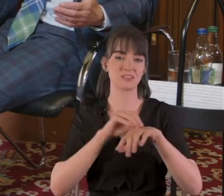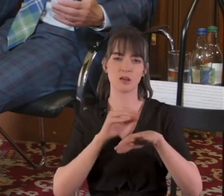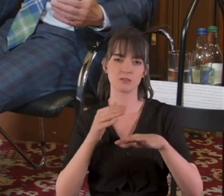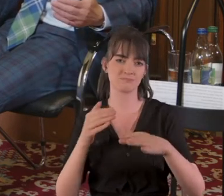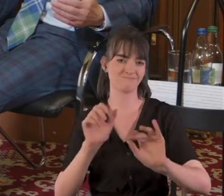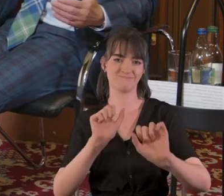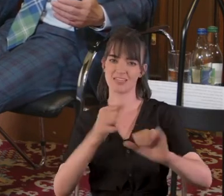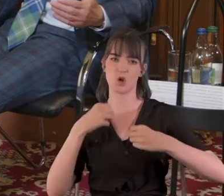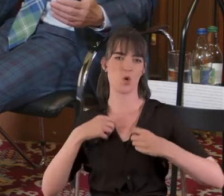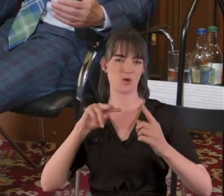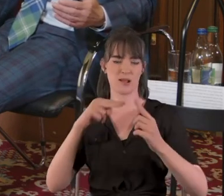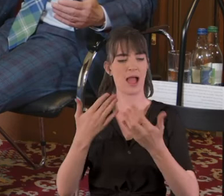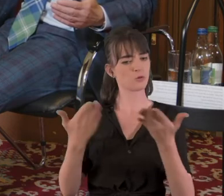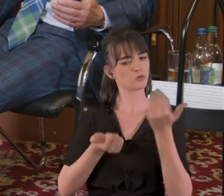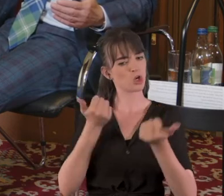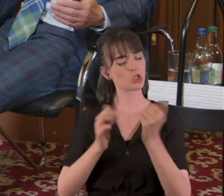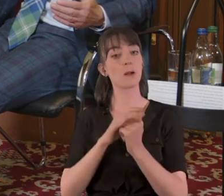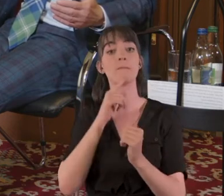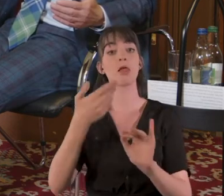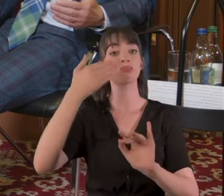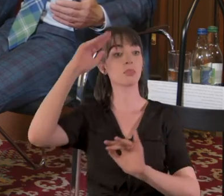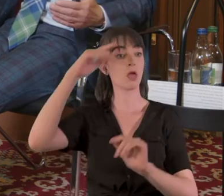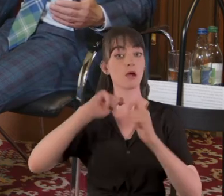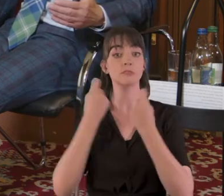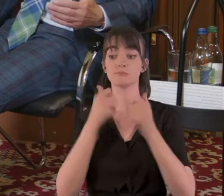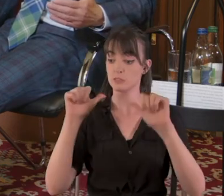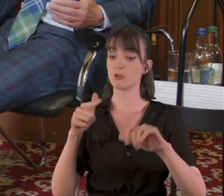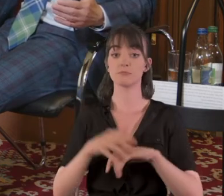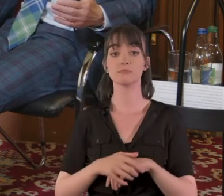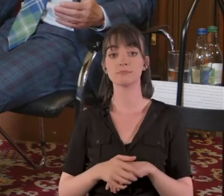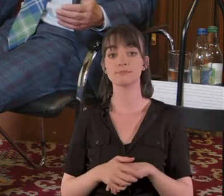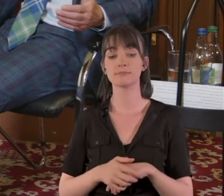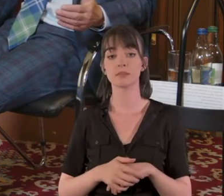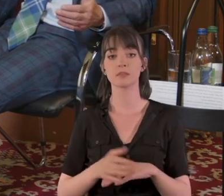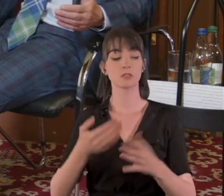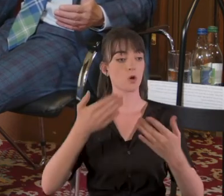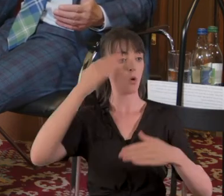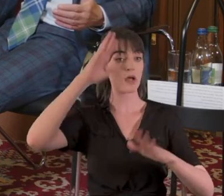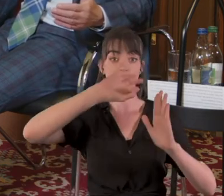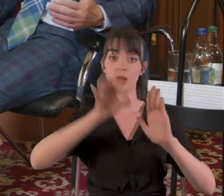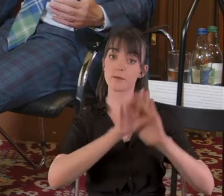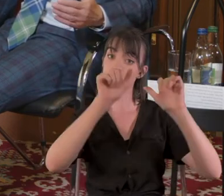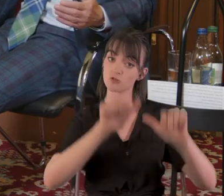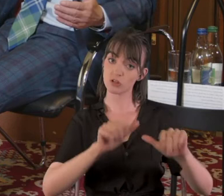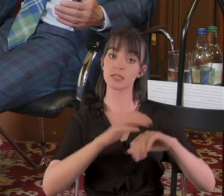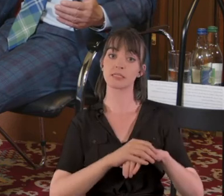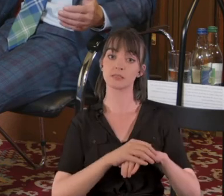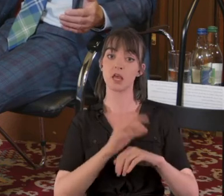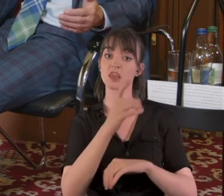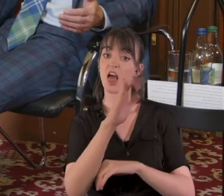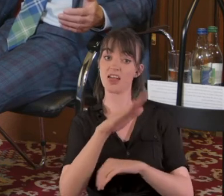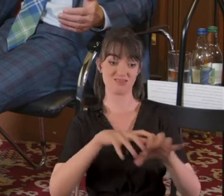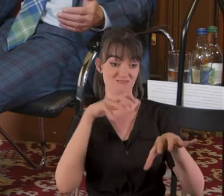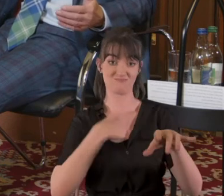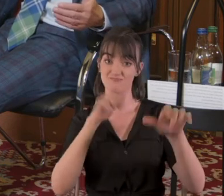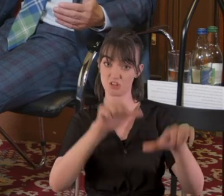but the Irish delegation agreed to that. The Irish cabinet agreed to that. The Dáil Éireann agreed to